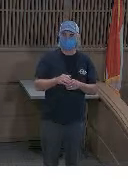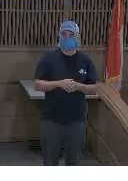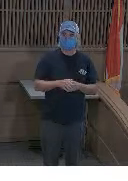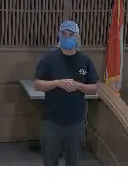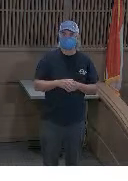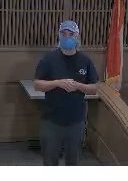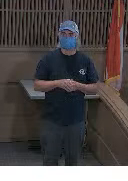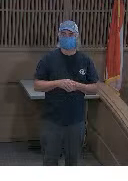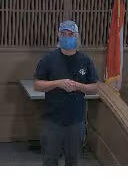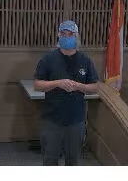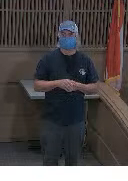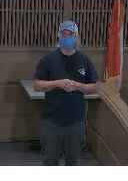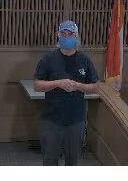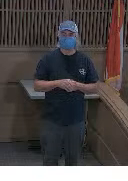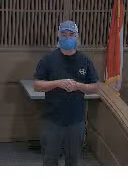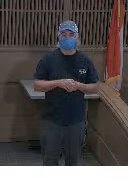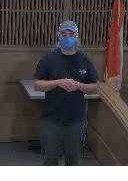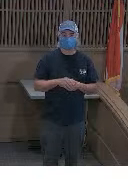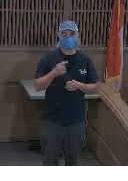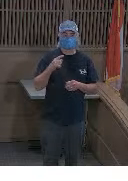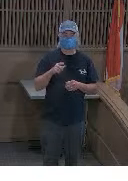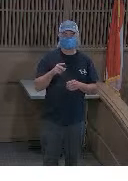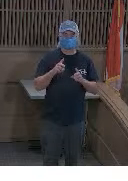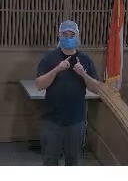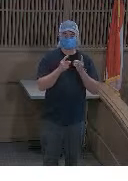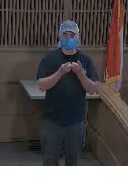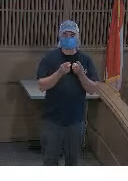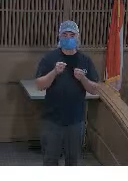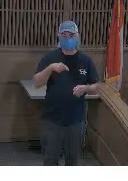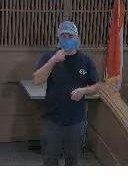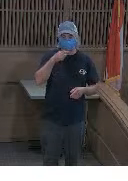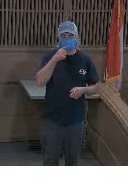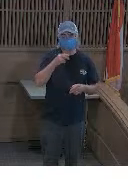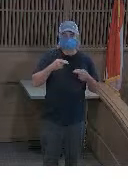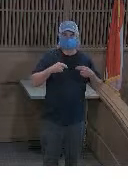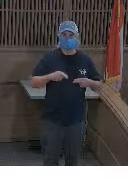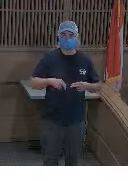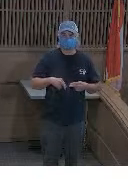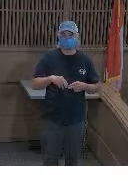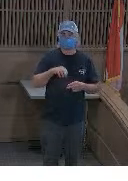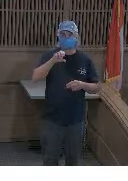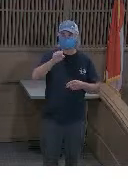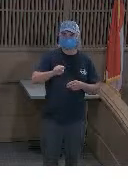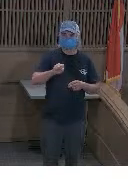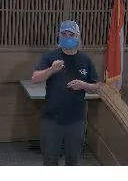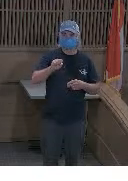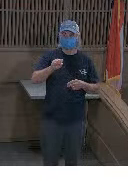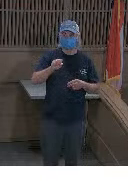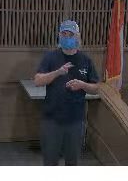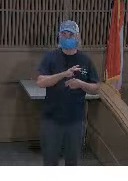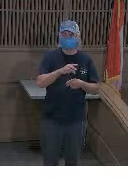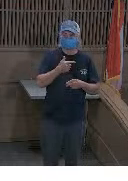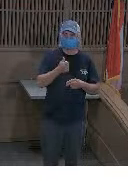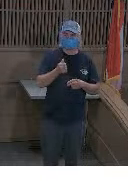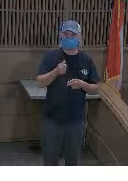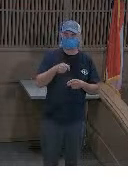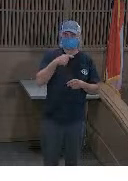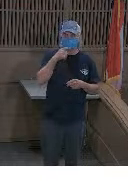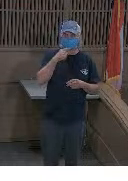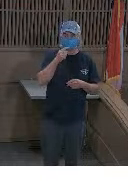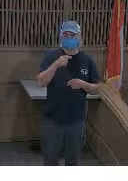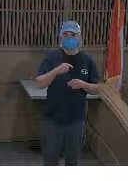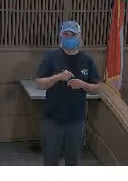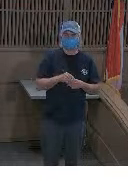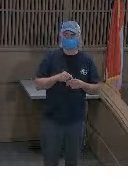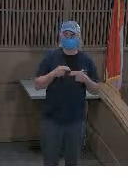that link is to go to the public health website at Southwest Georgia Public Health, and that link is there. So you